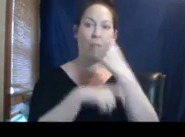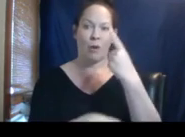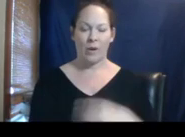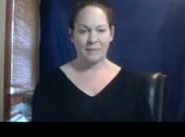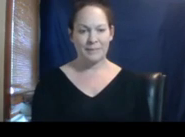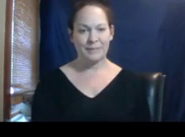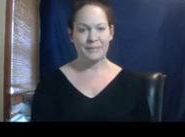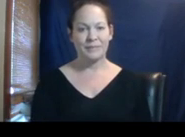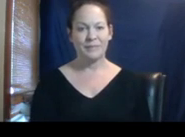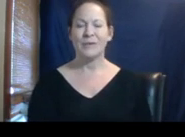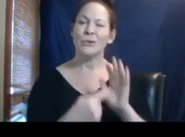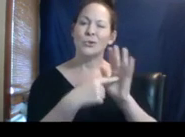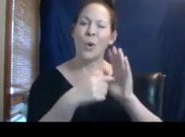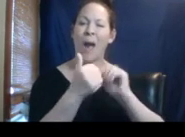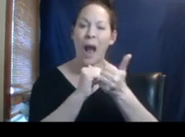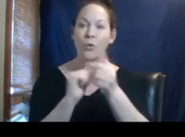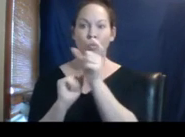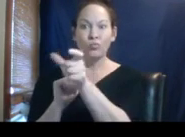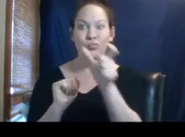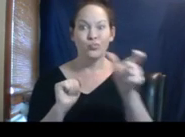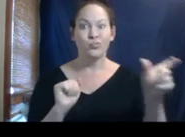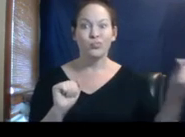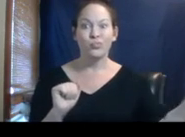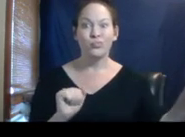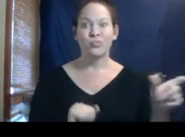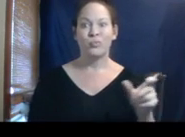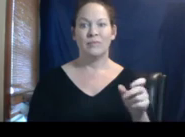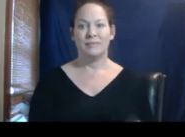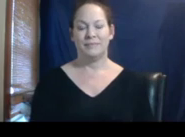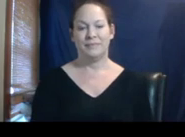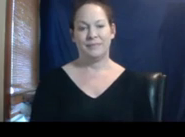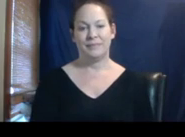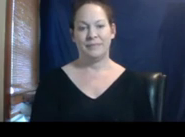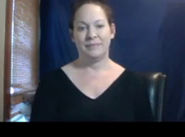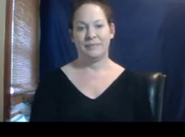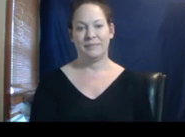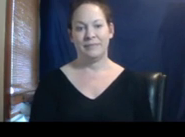show spacing. I'm going to use the hardest one I have.